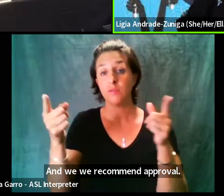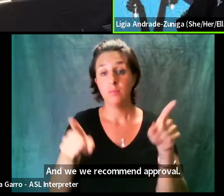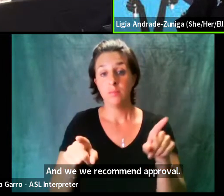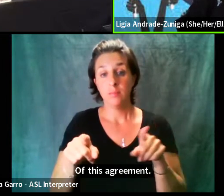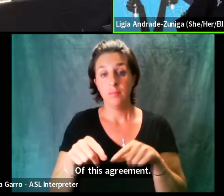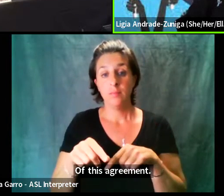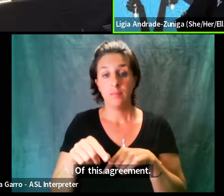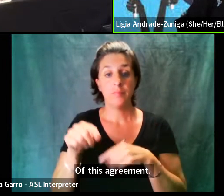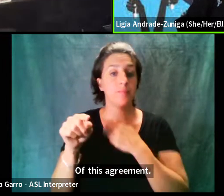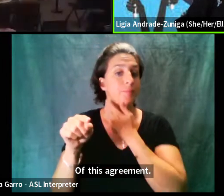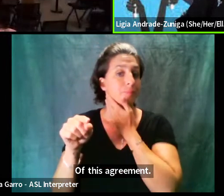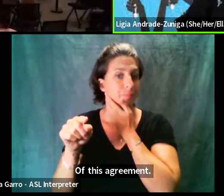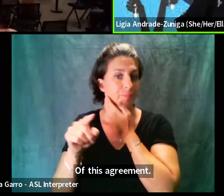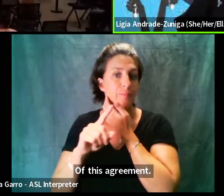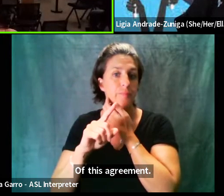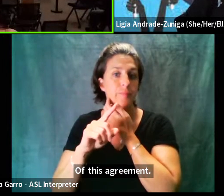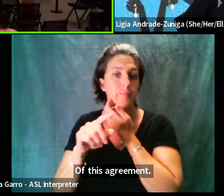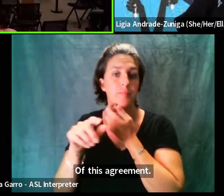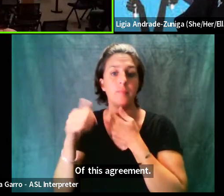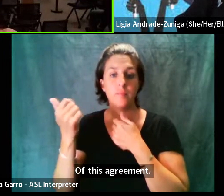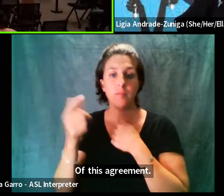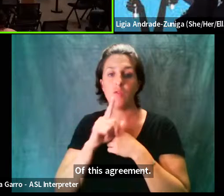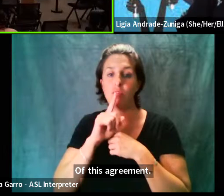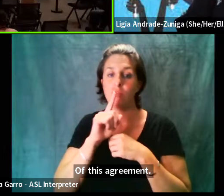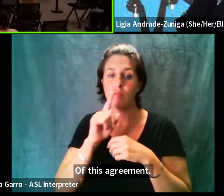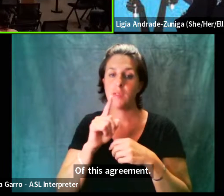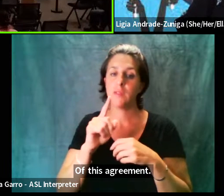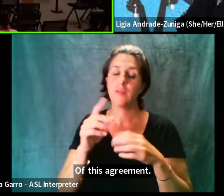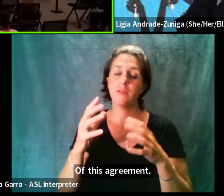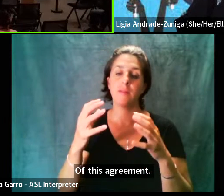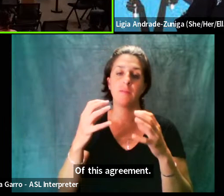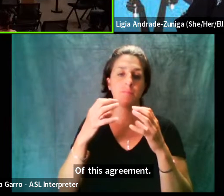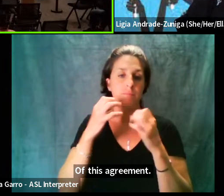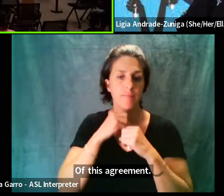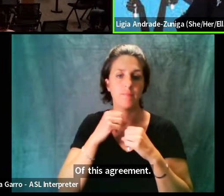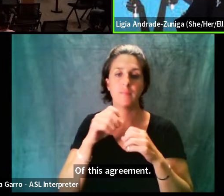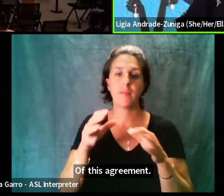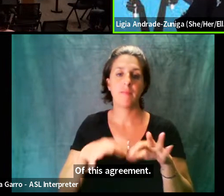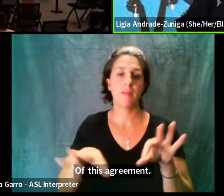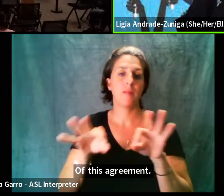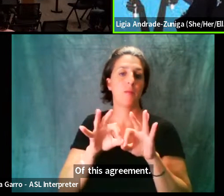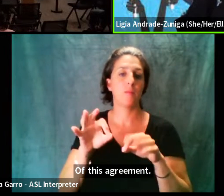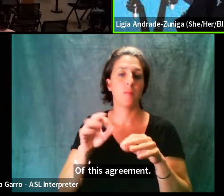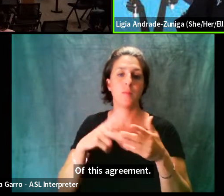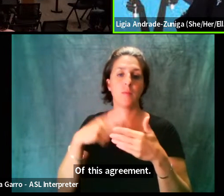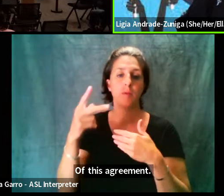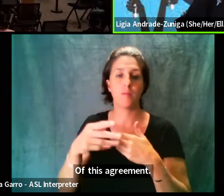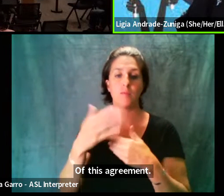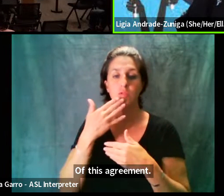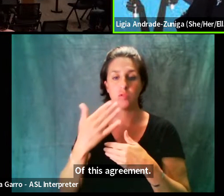is another really valuable program. It's always good to go to people